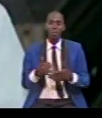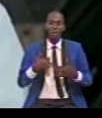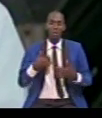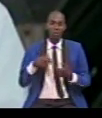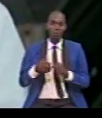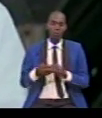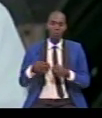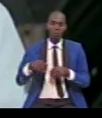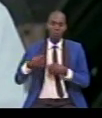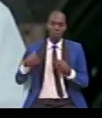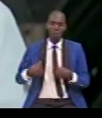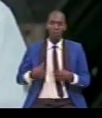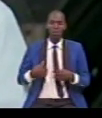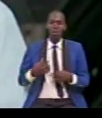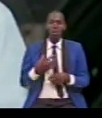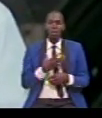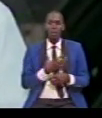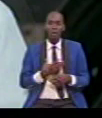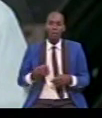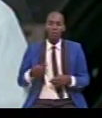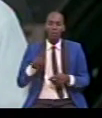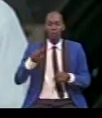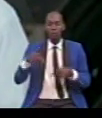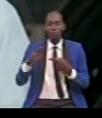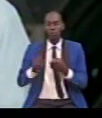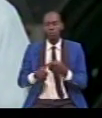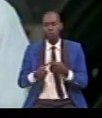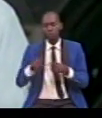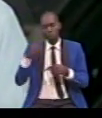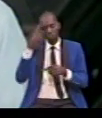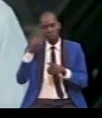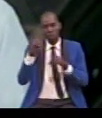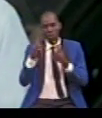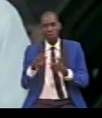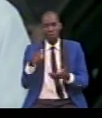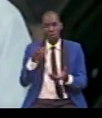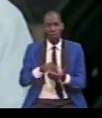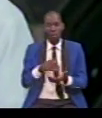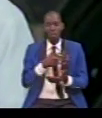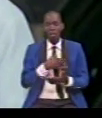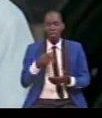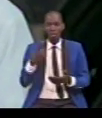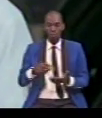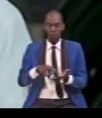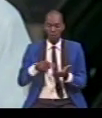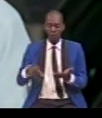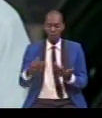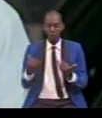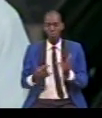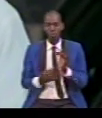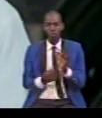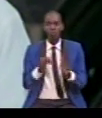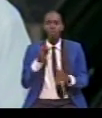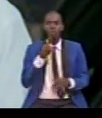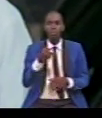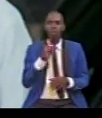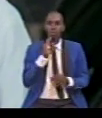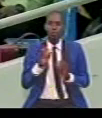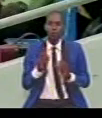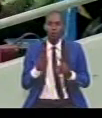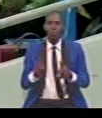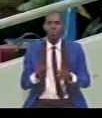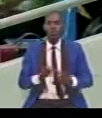repeat that today at UTH here at the University Teaching Hospital, and both the ECG and echo were okay. So, yeah, thank